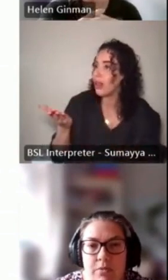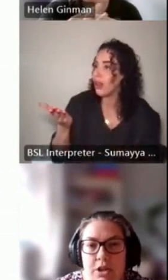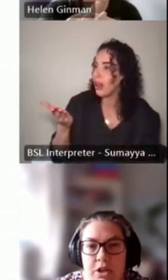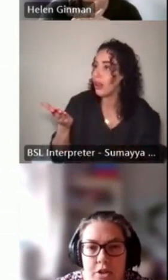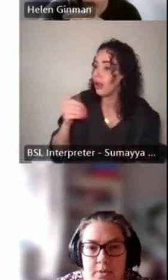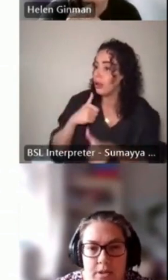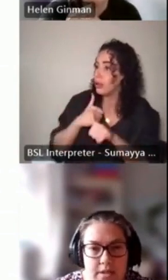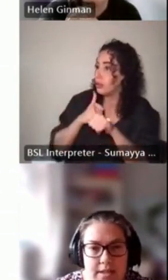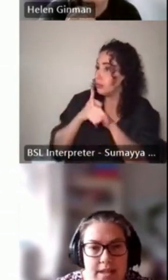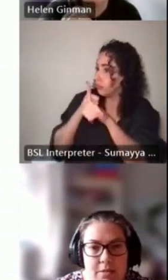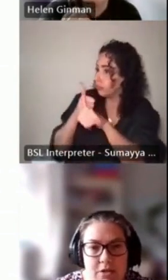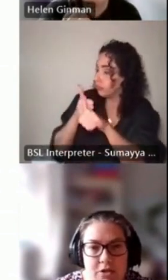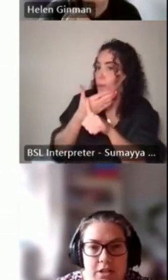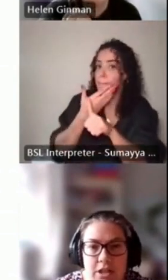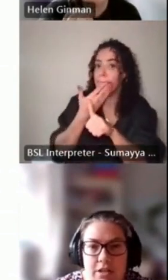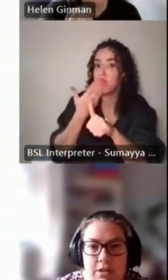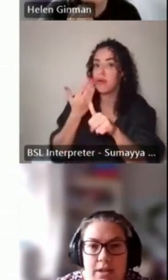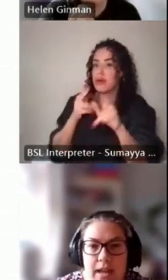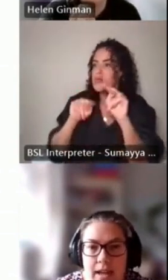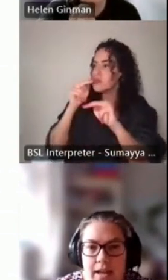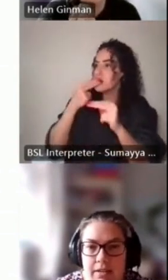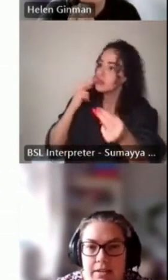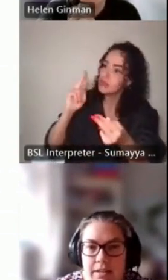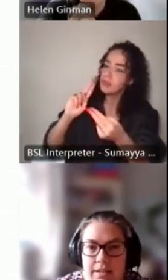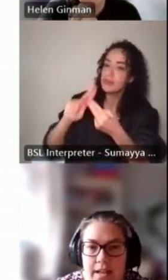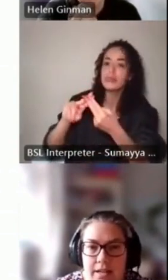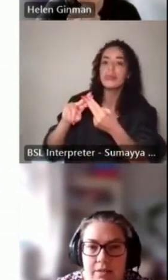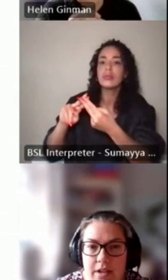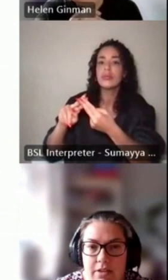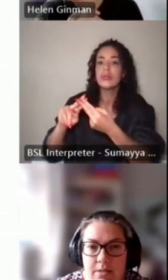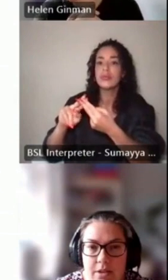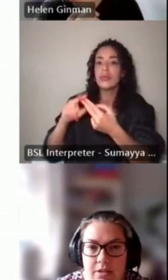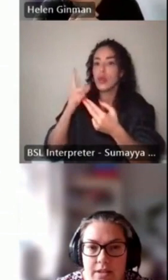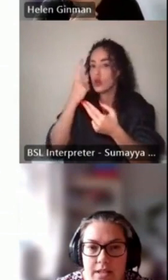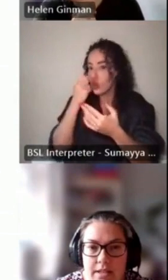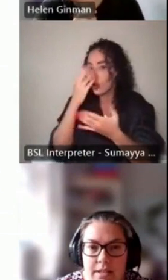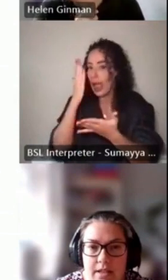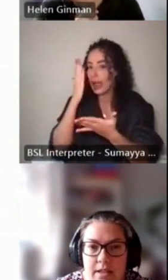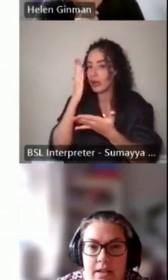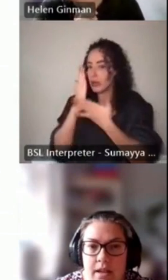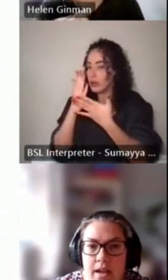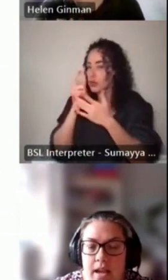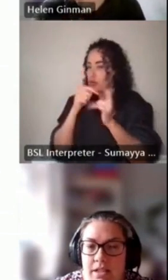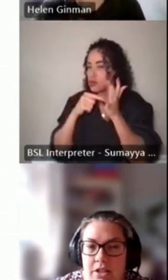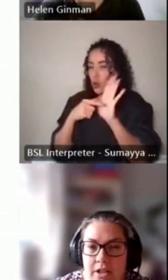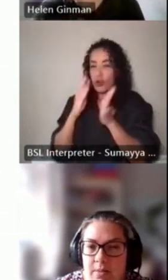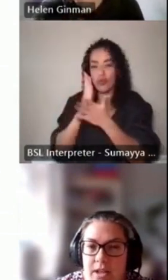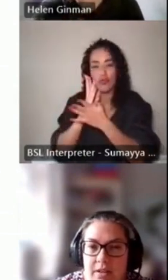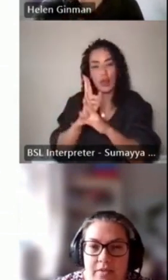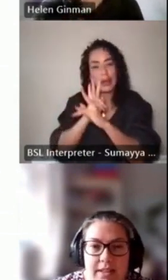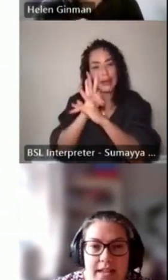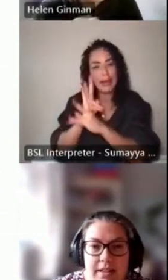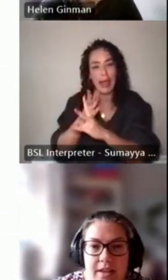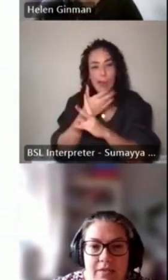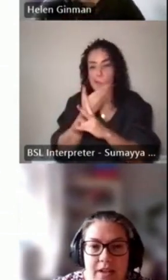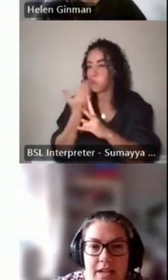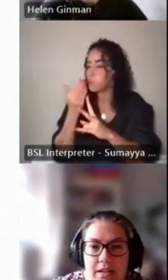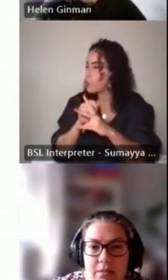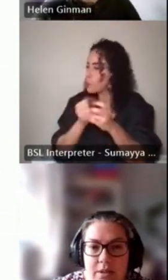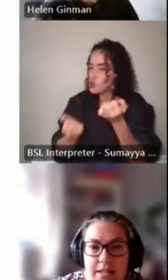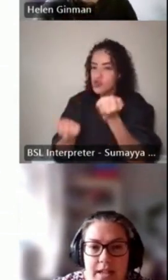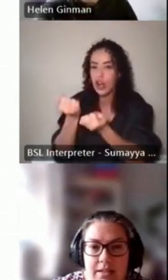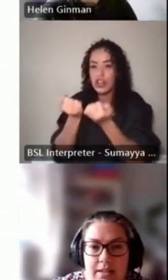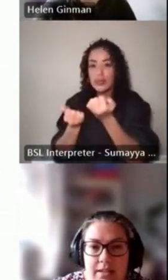support without judgment to demonstrate genuine care and understanding for their experiences. Additionally, we can validate